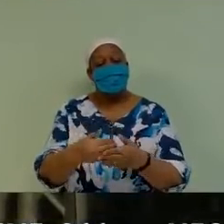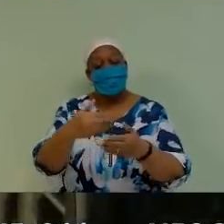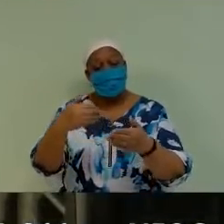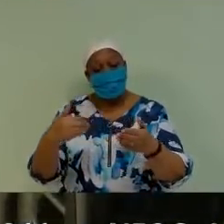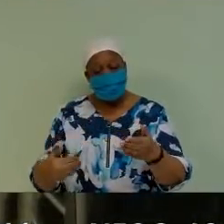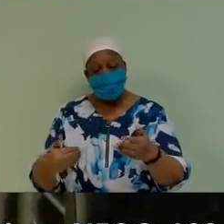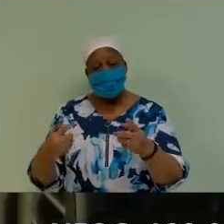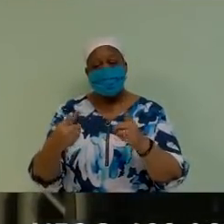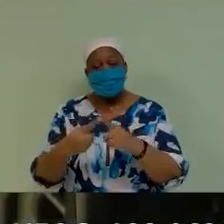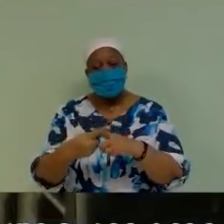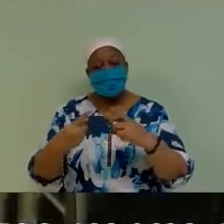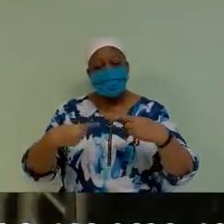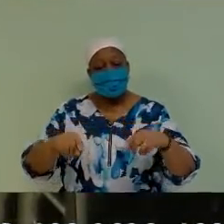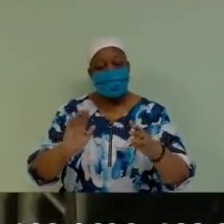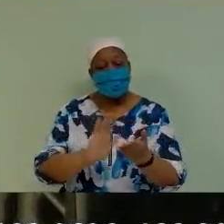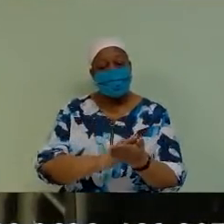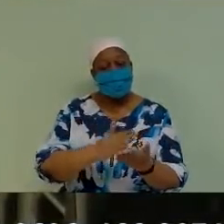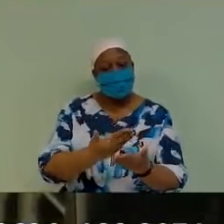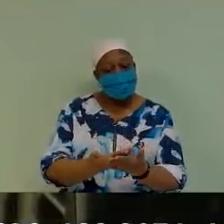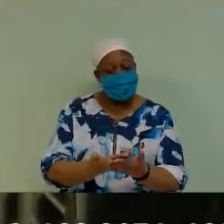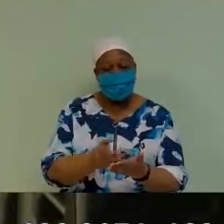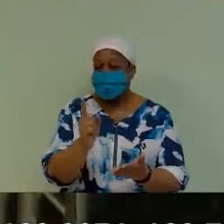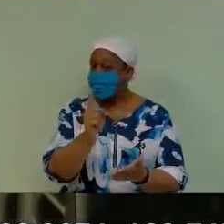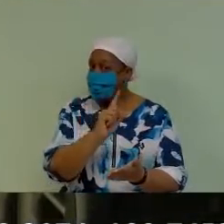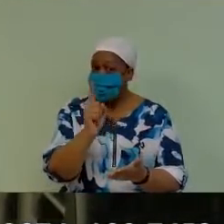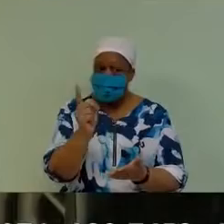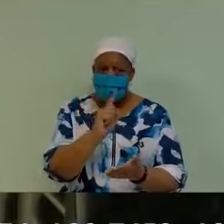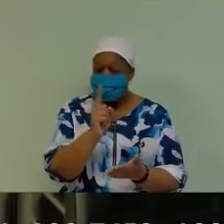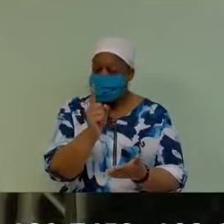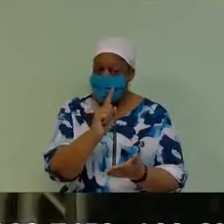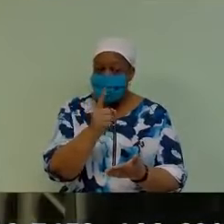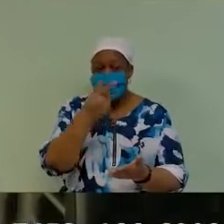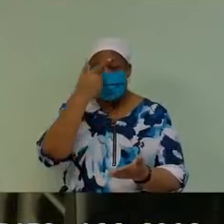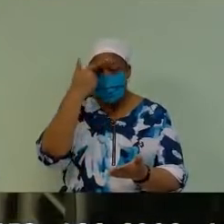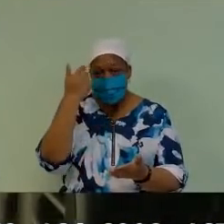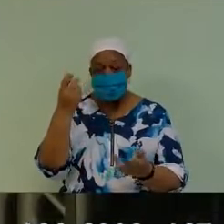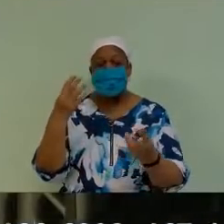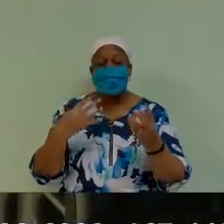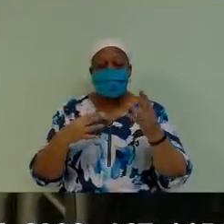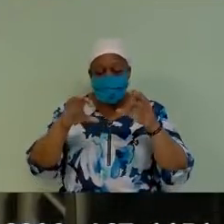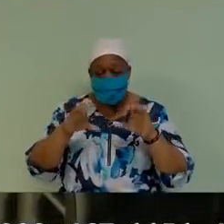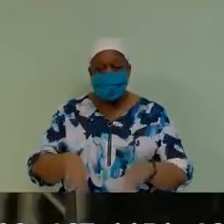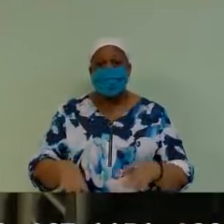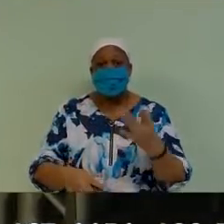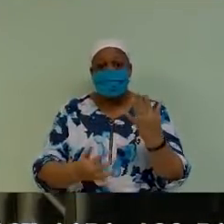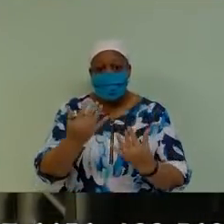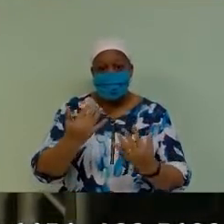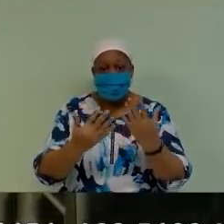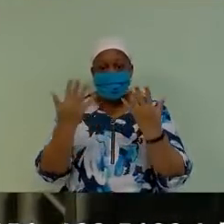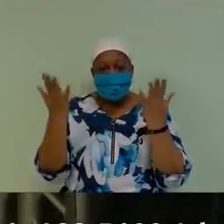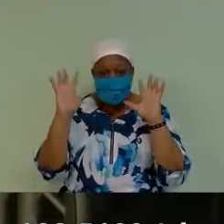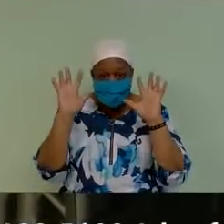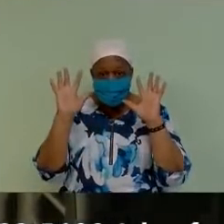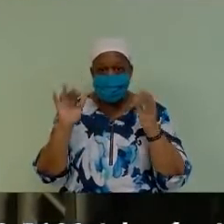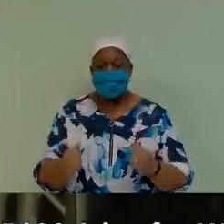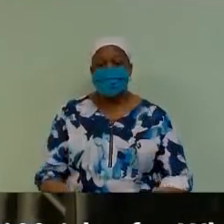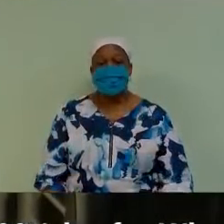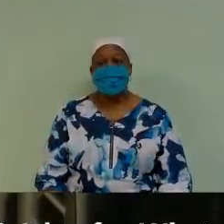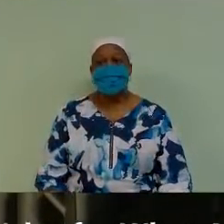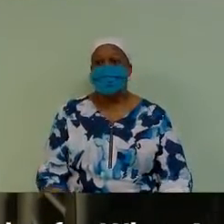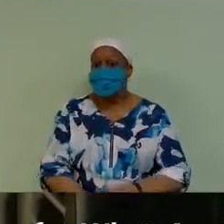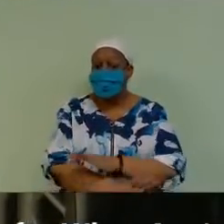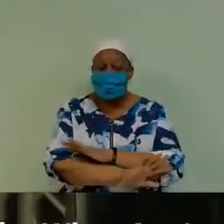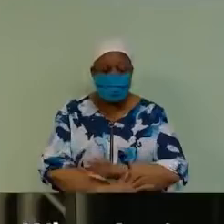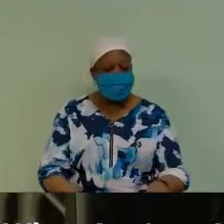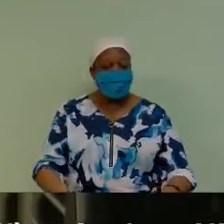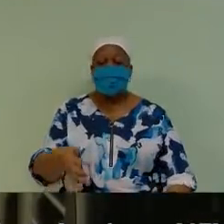going to the fire or cooking. Please. And then under no circumstance we are to drink or